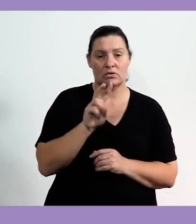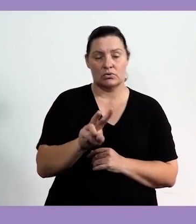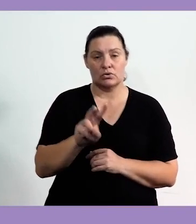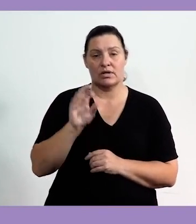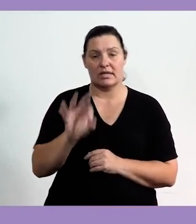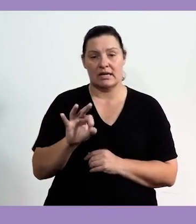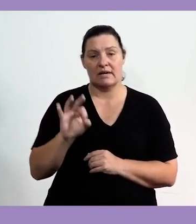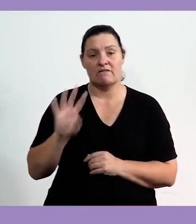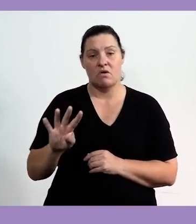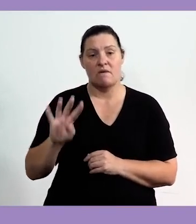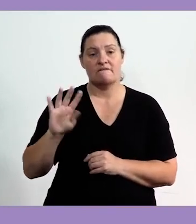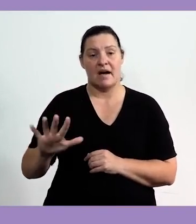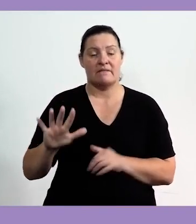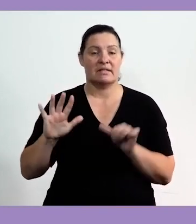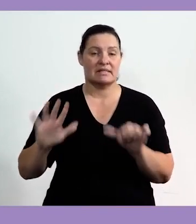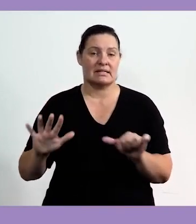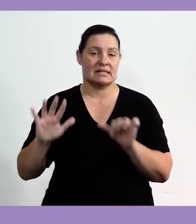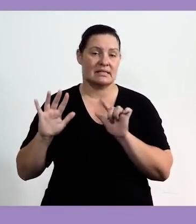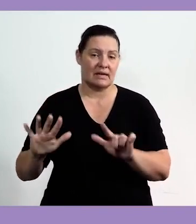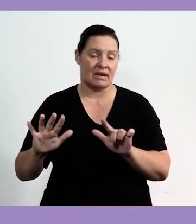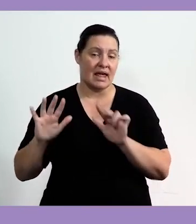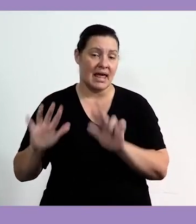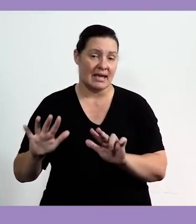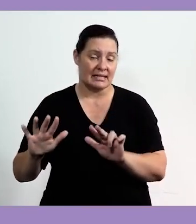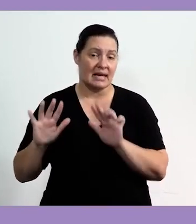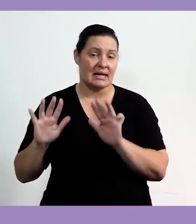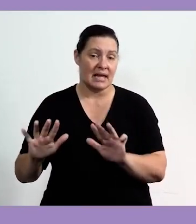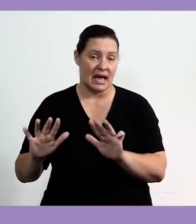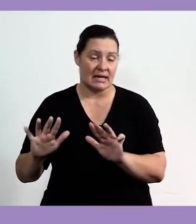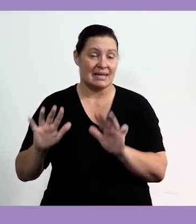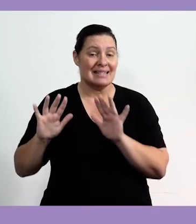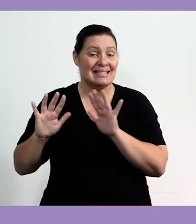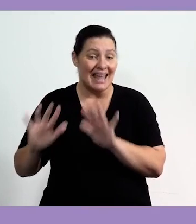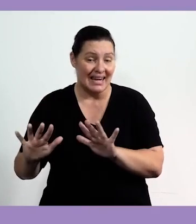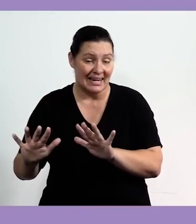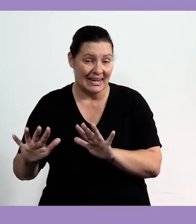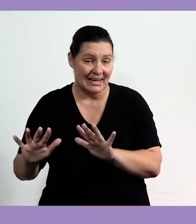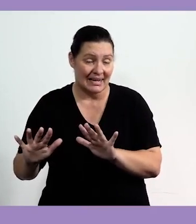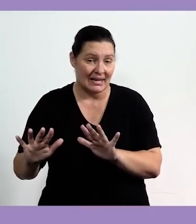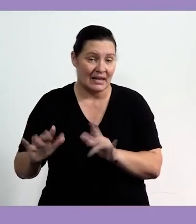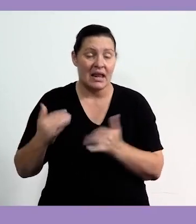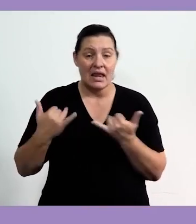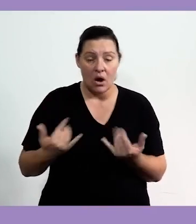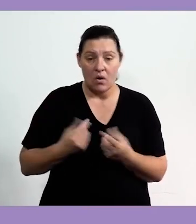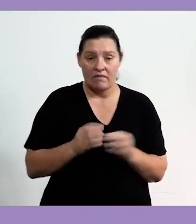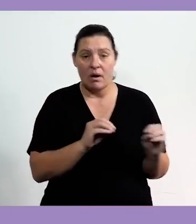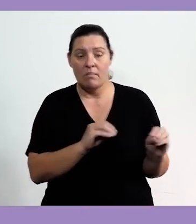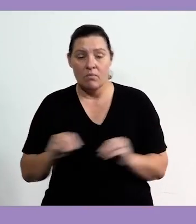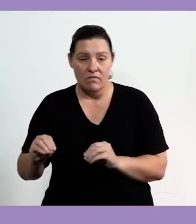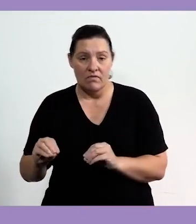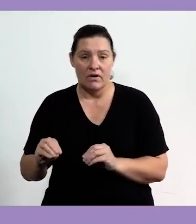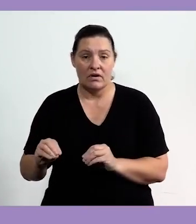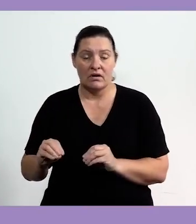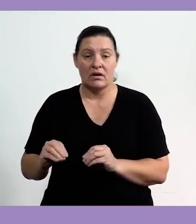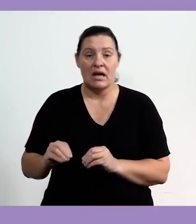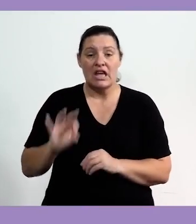That is 1, 2, 3, 4, 5, 6, 7, 8, 9, 10. We